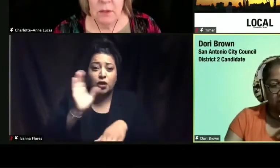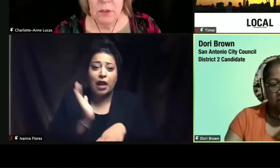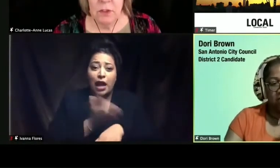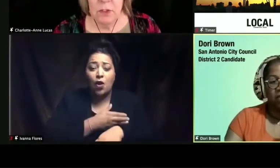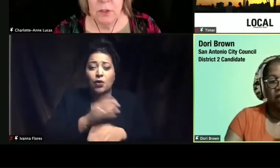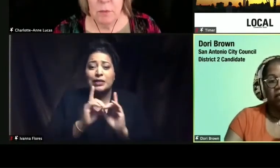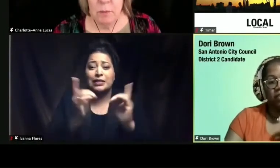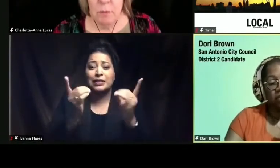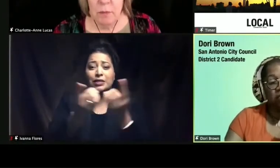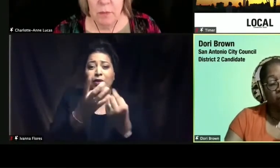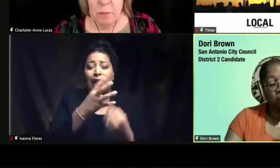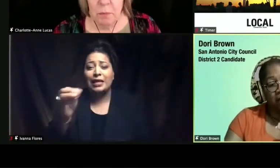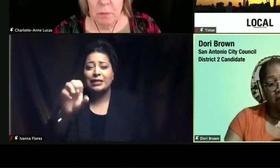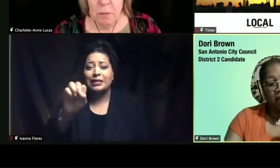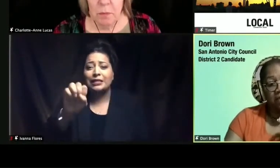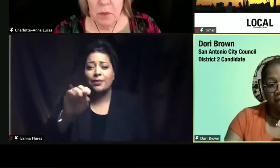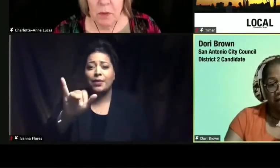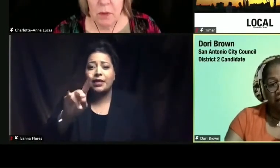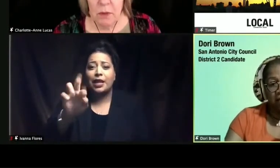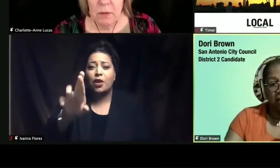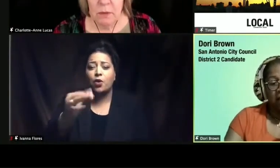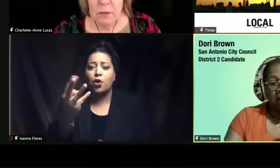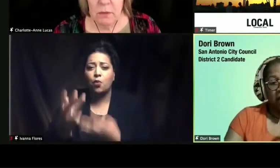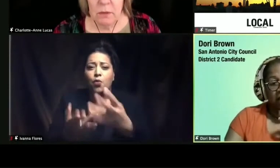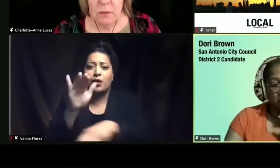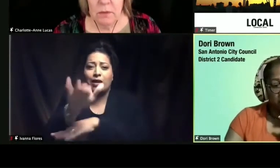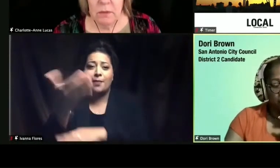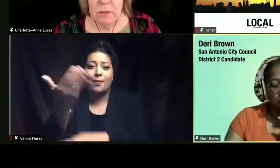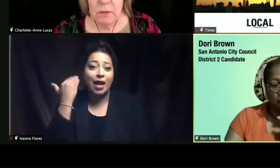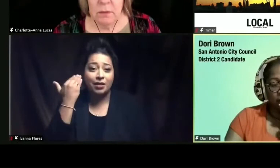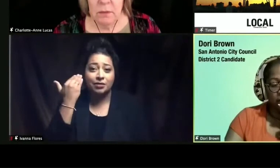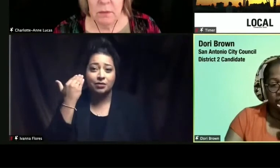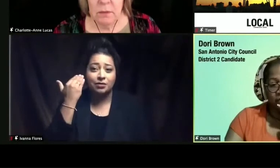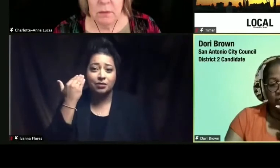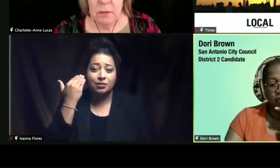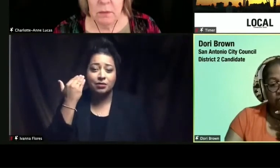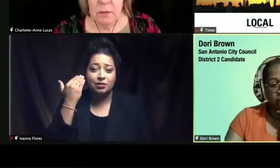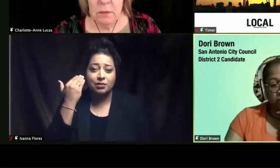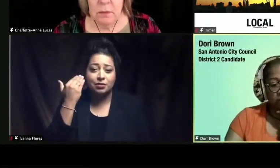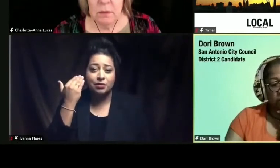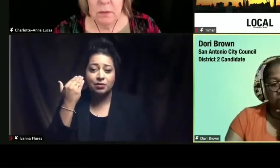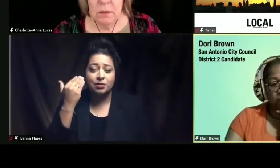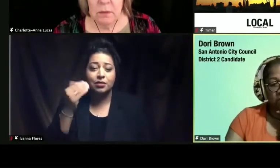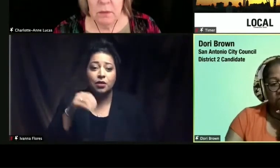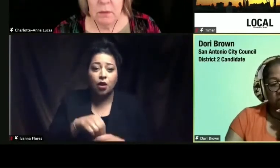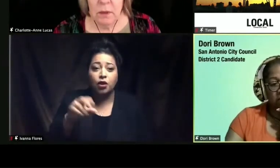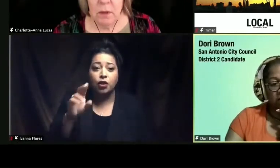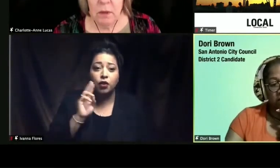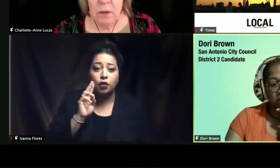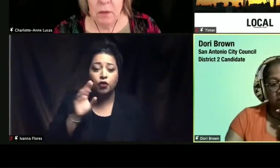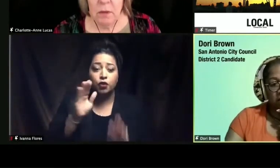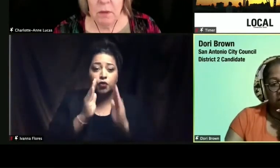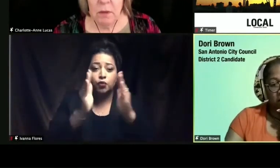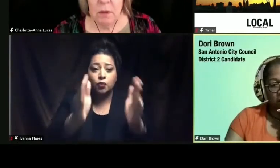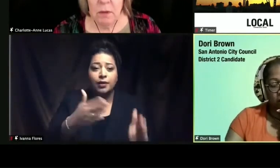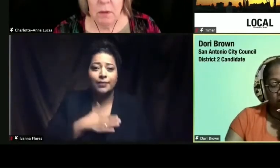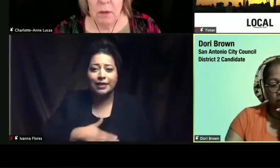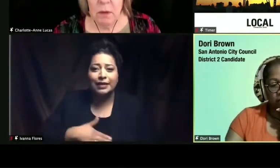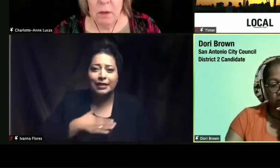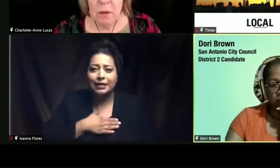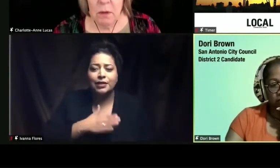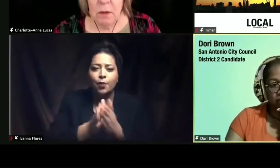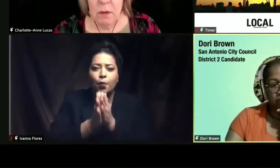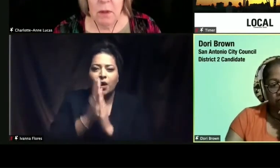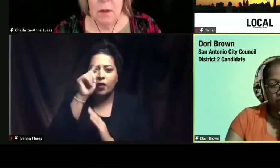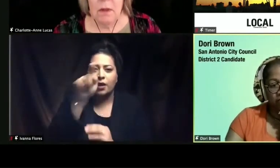and a seminary just burnt down last night at Huntley Park Baptist Church on Houston Street. So let's please keep them in our